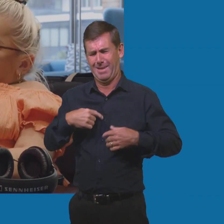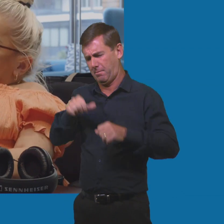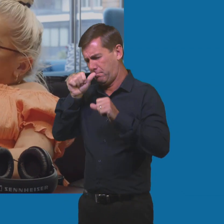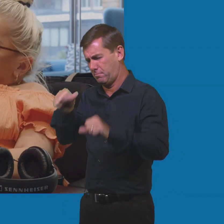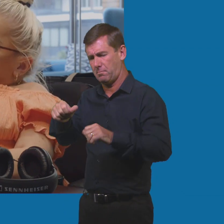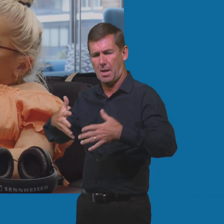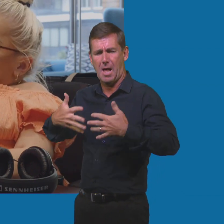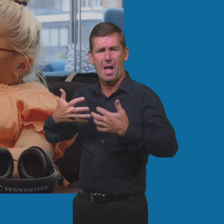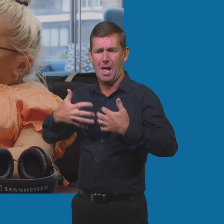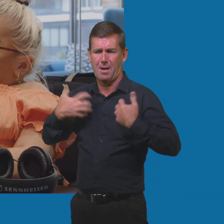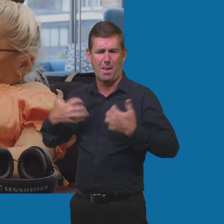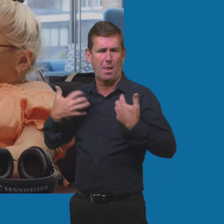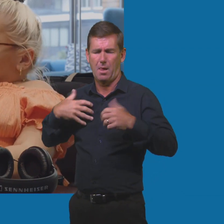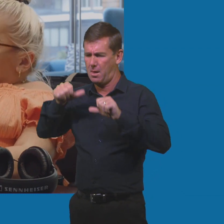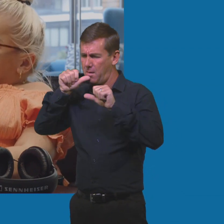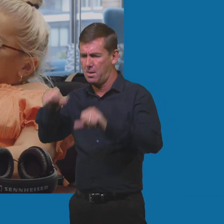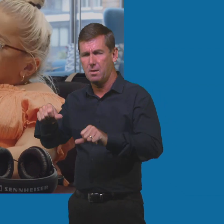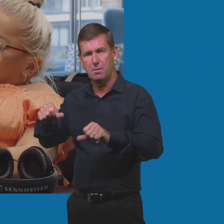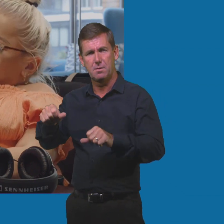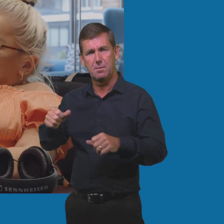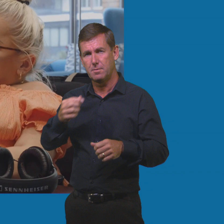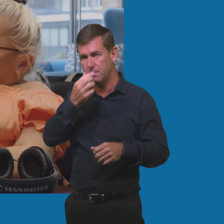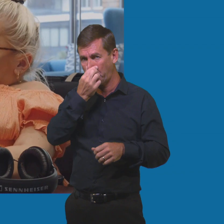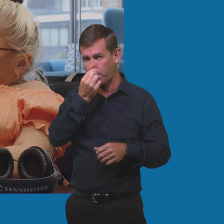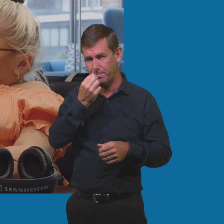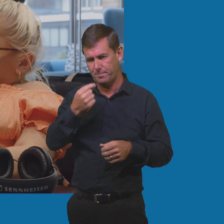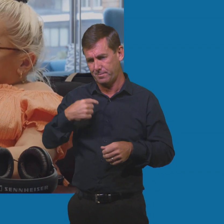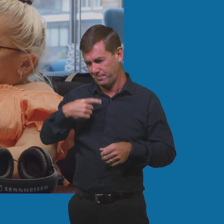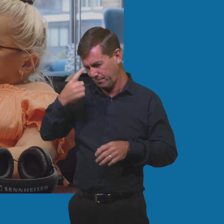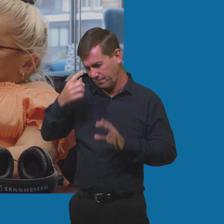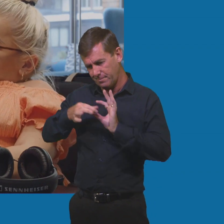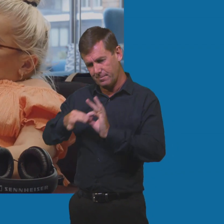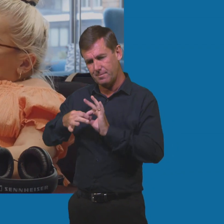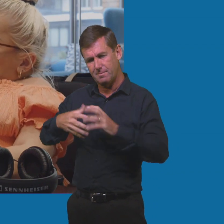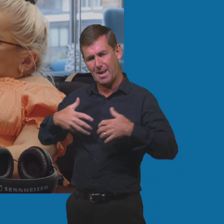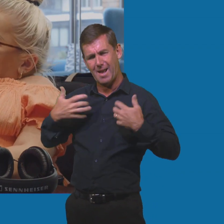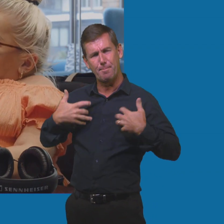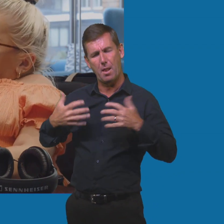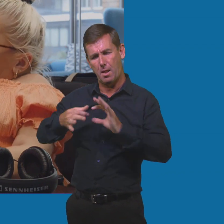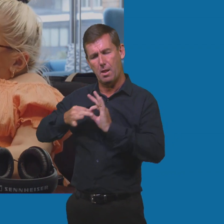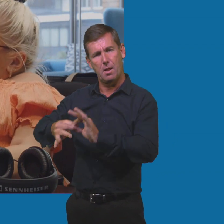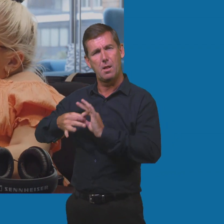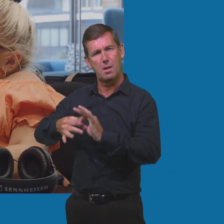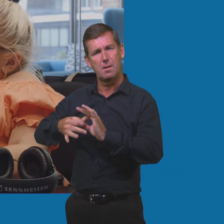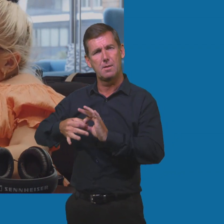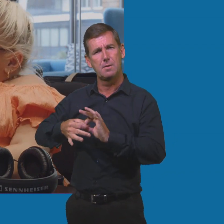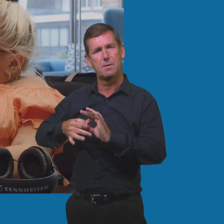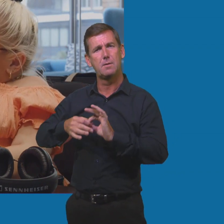lover. And one of the appeals to having, company of animals is that, I